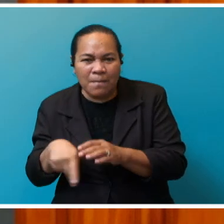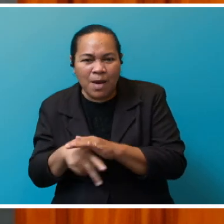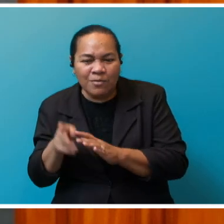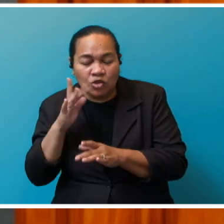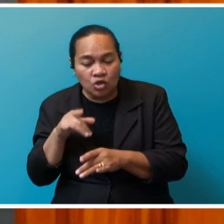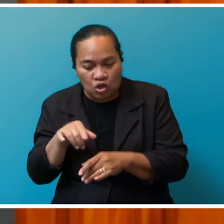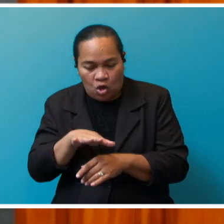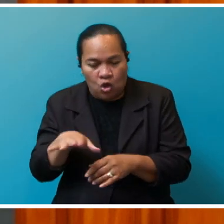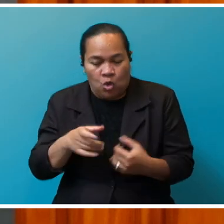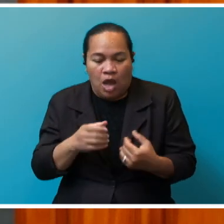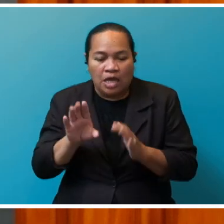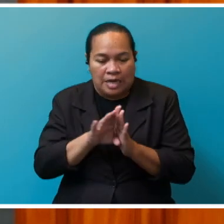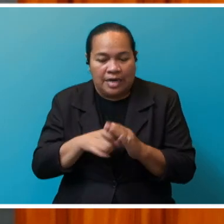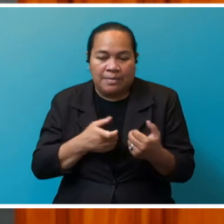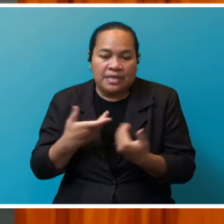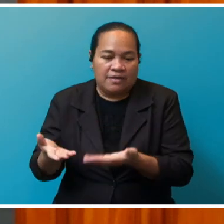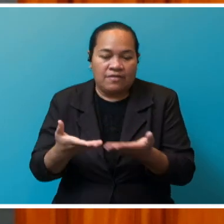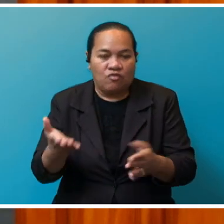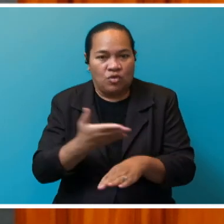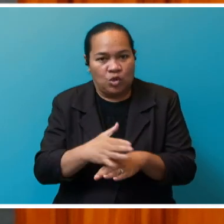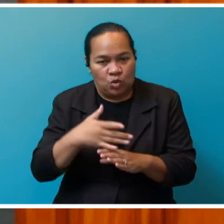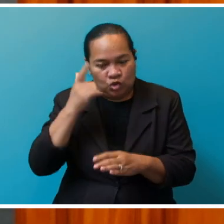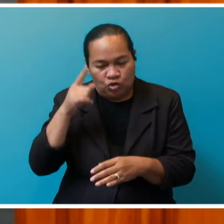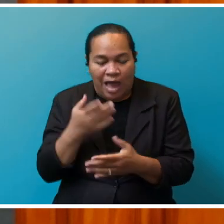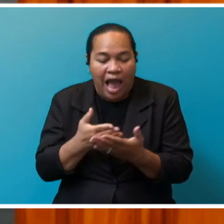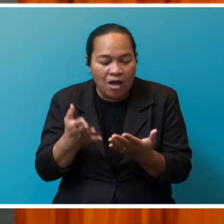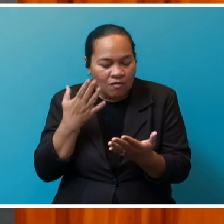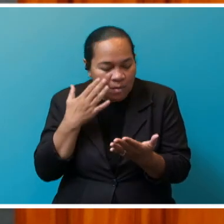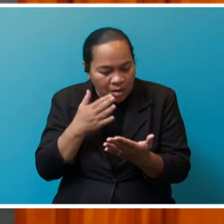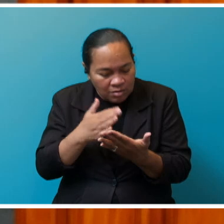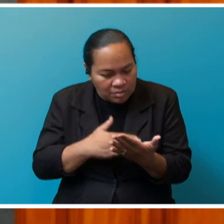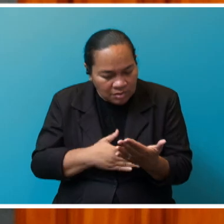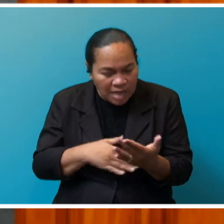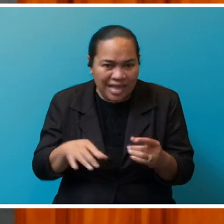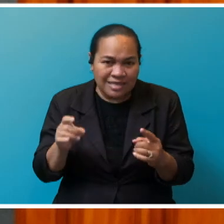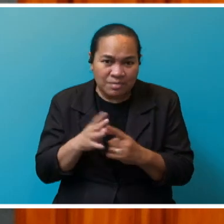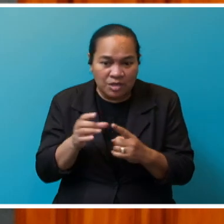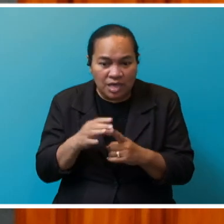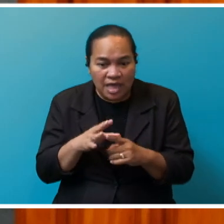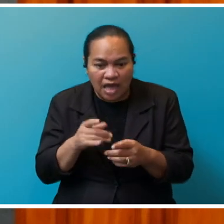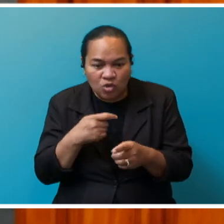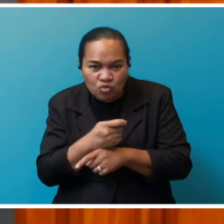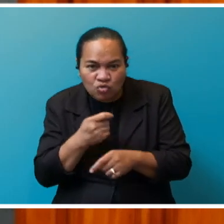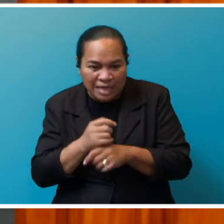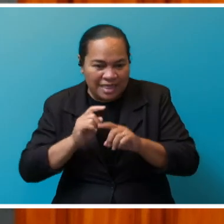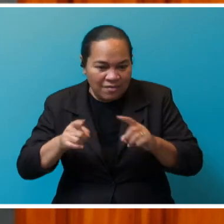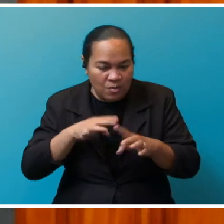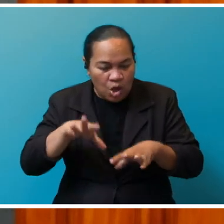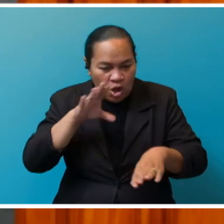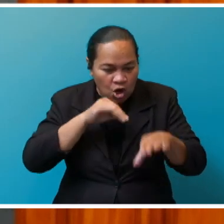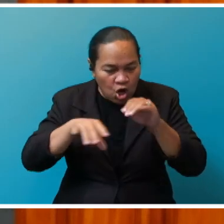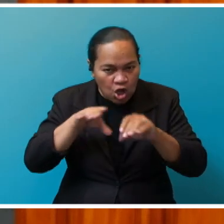the primary school curriculum, including the use of age-appropriate assessment tools and learning